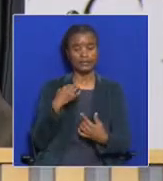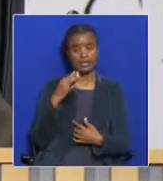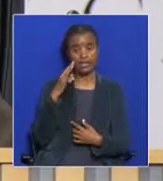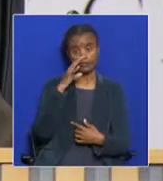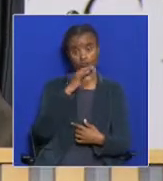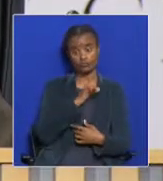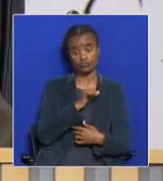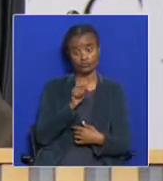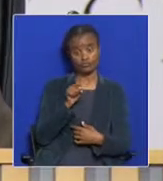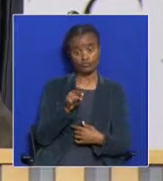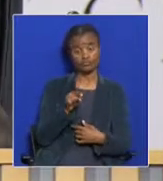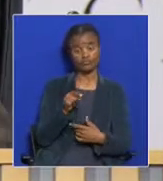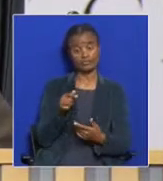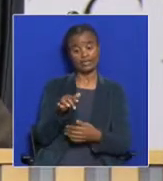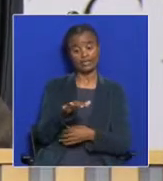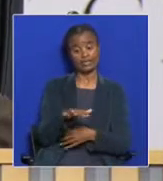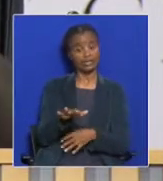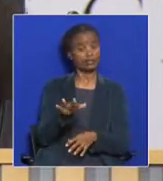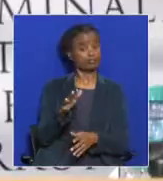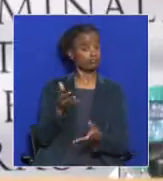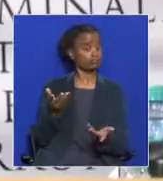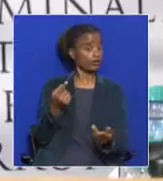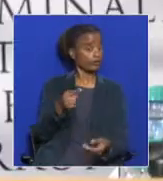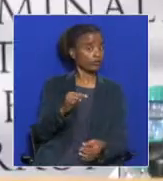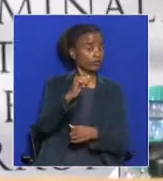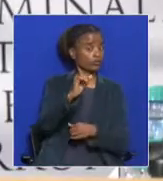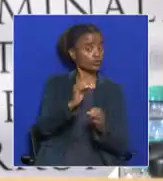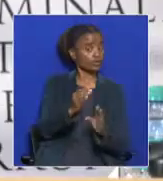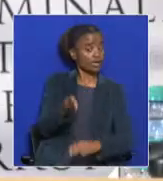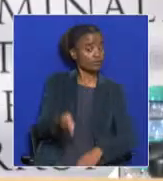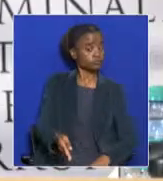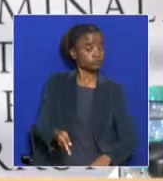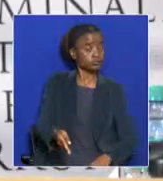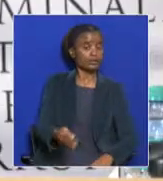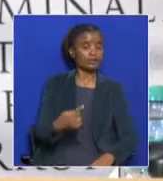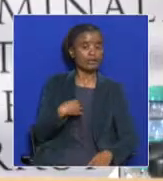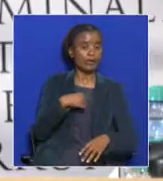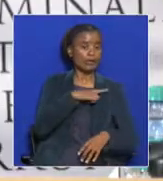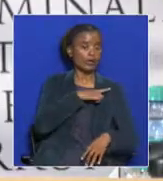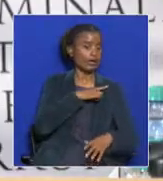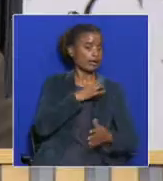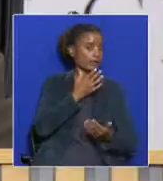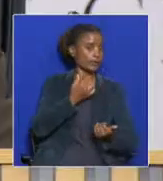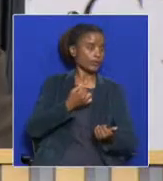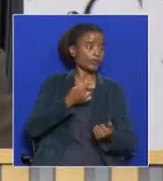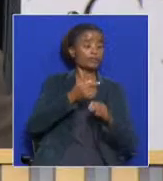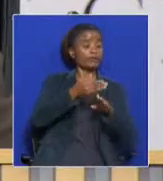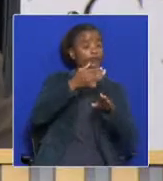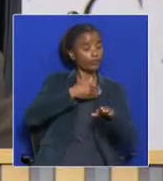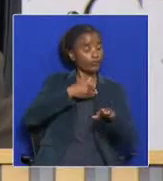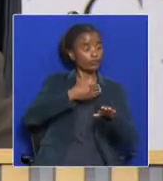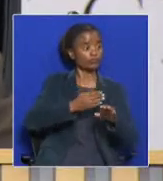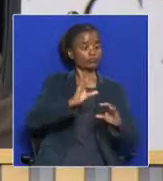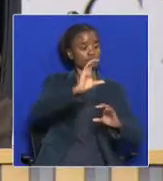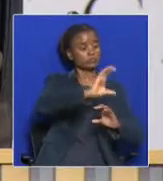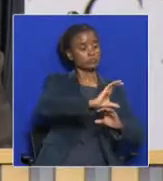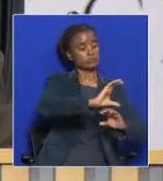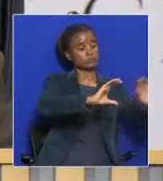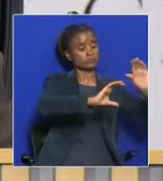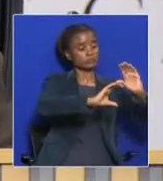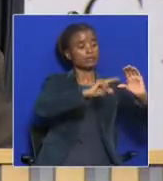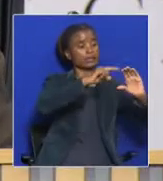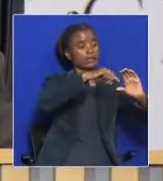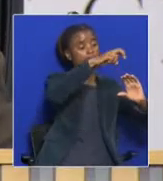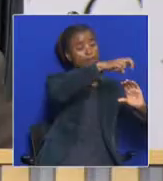containers. I can't tell you why. It was placed there. It was high up on a stack. Maybe it was difficult to get it to the examination area. I